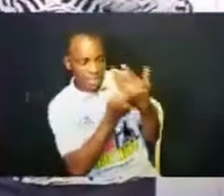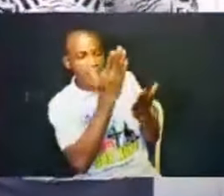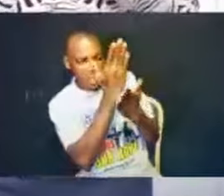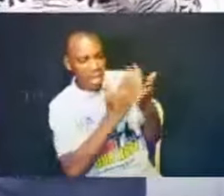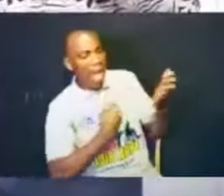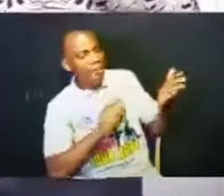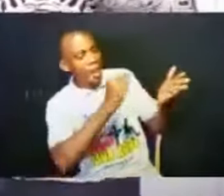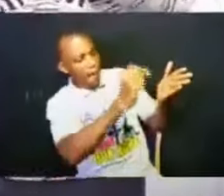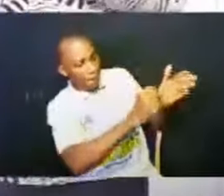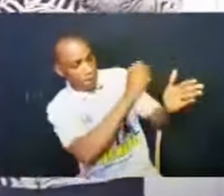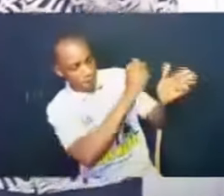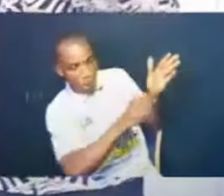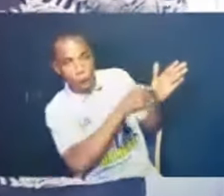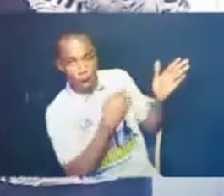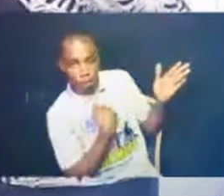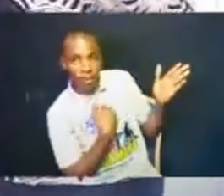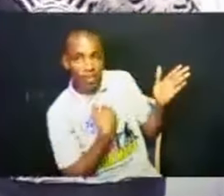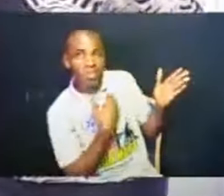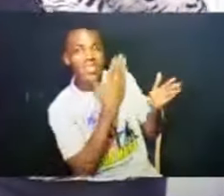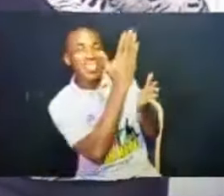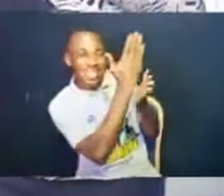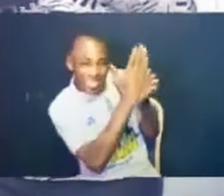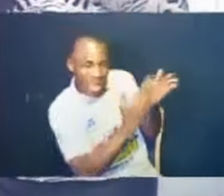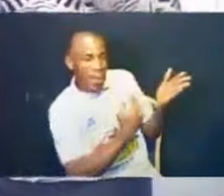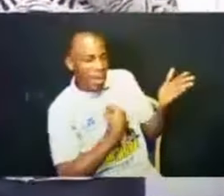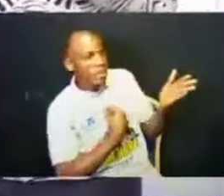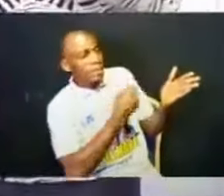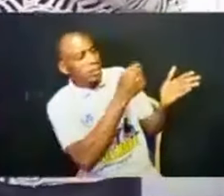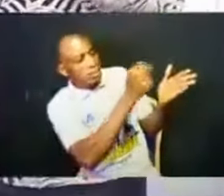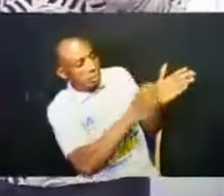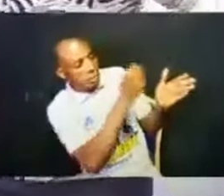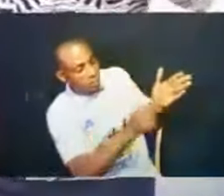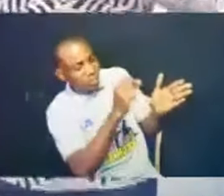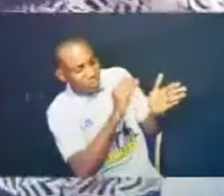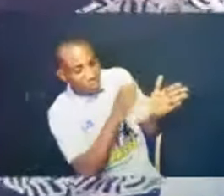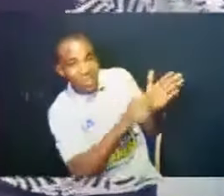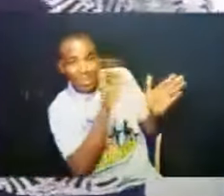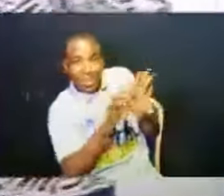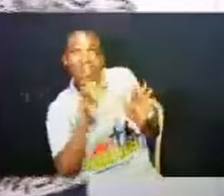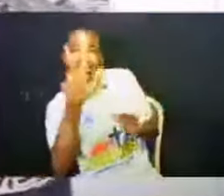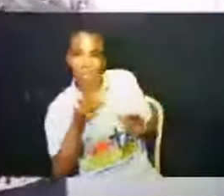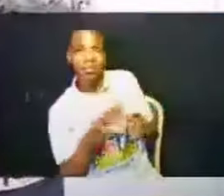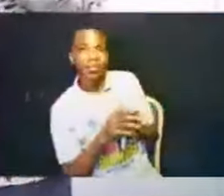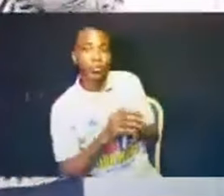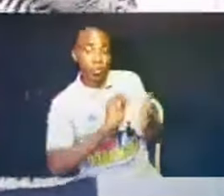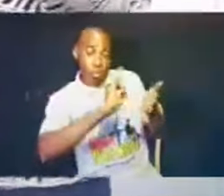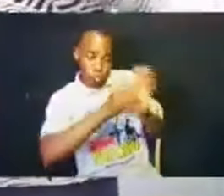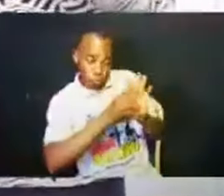you need to go? What said that in since I am since I am. Some of them had three asterisks. The bins were one since I am no. And the one that had